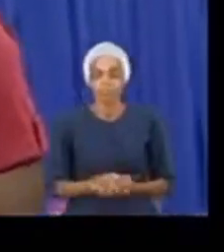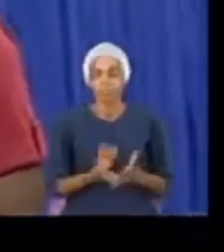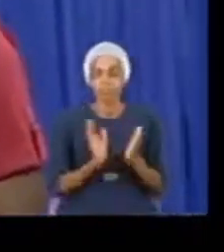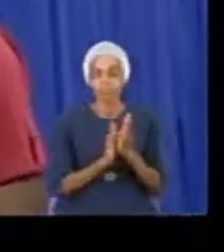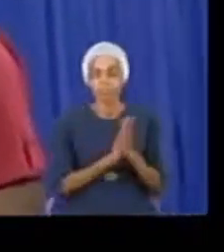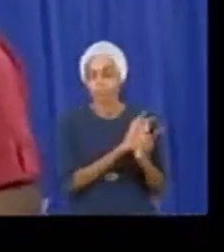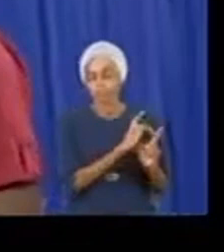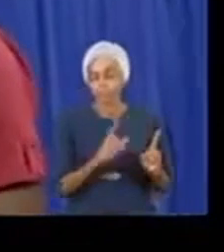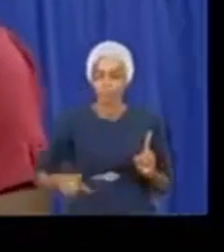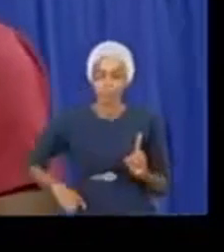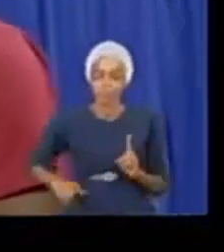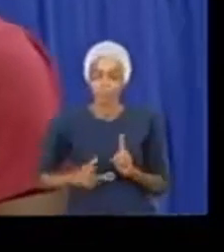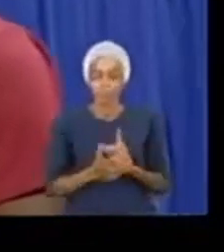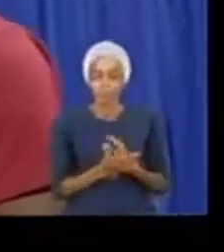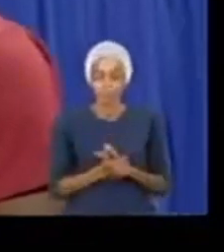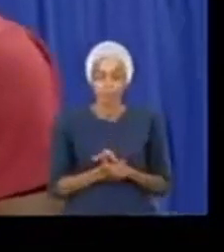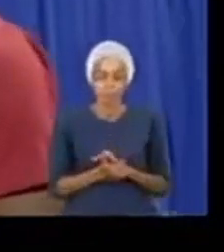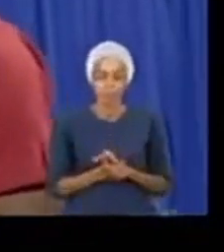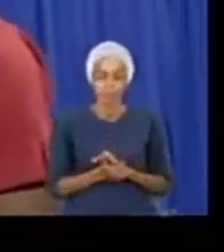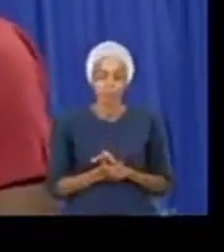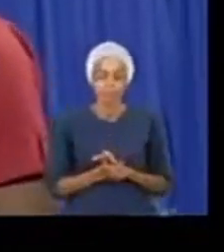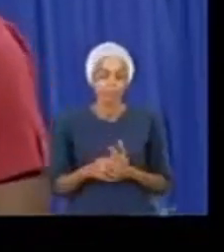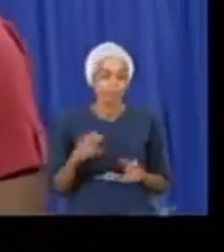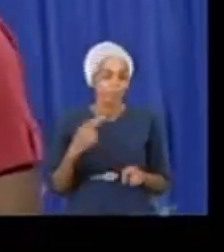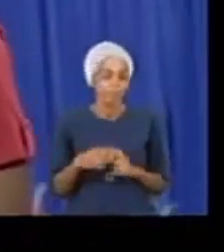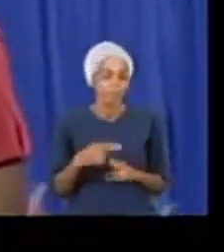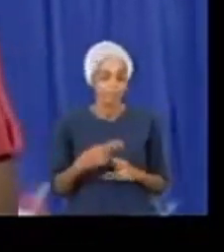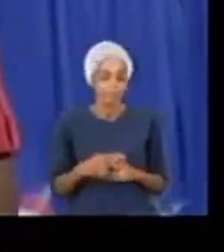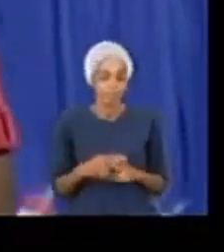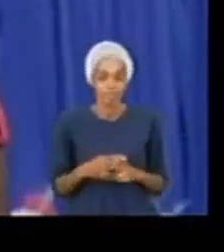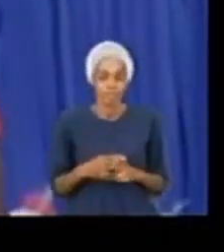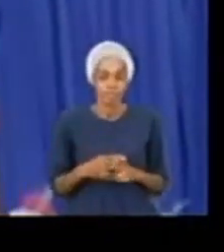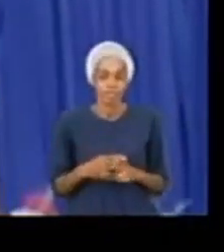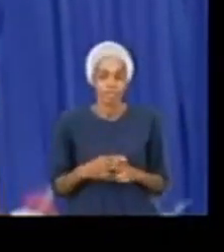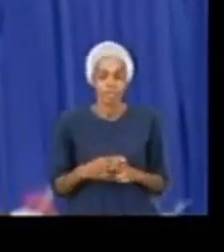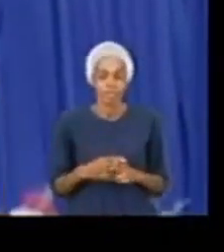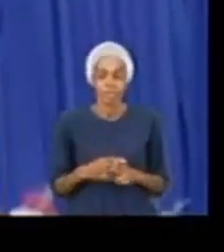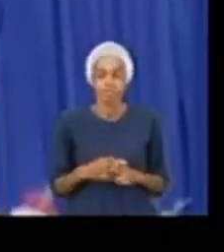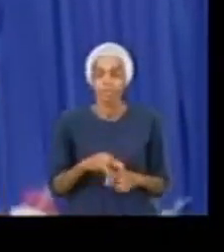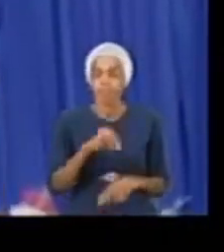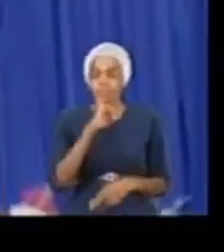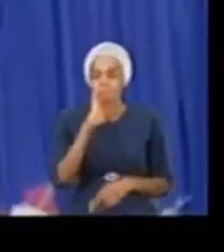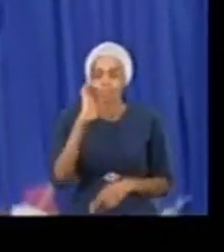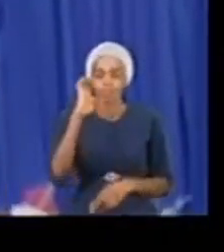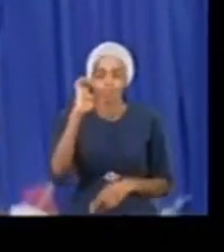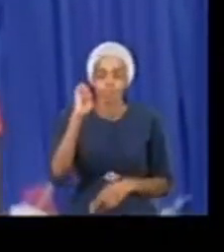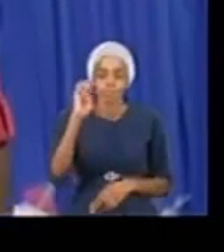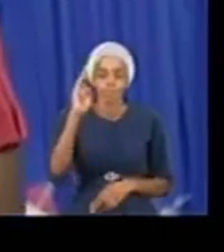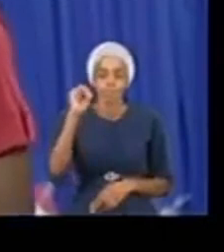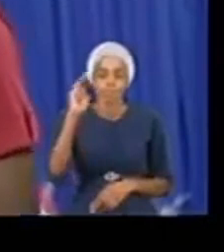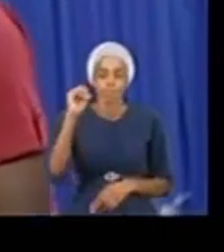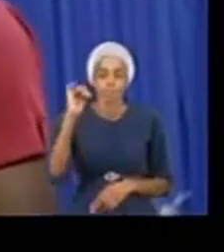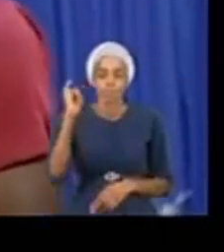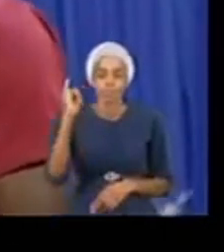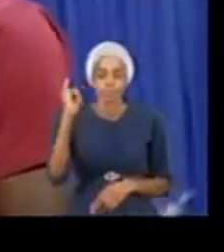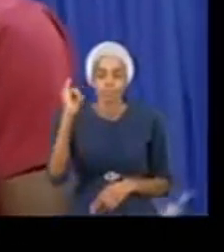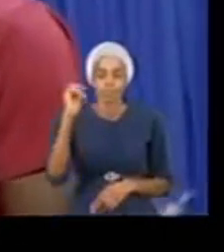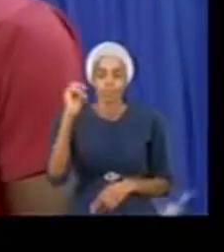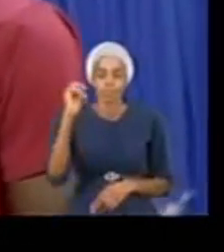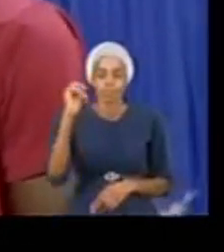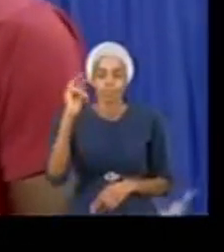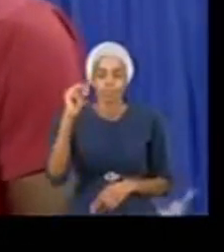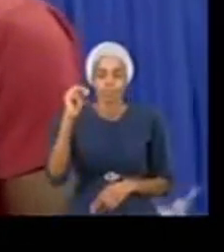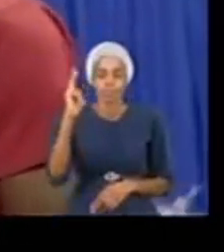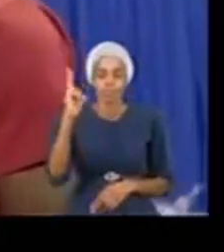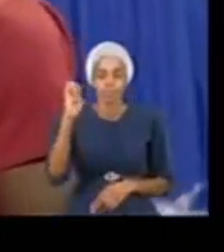Ologunleke Benga Emmanuel from Deeperlife Bible Church, Odroja, Ikere, Ekiti. By the special grace of God,